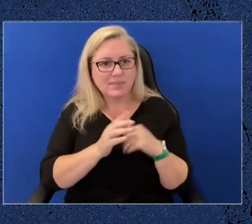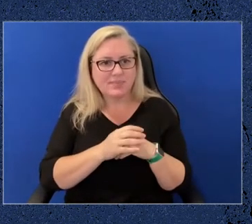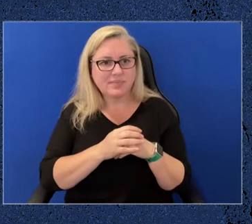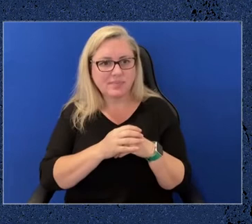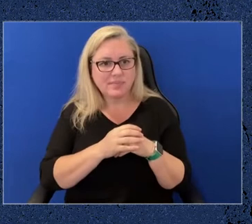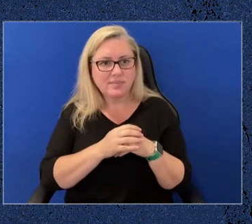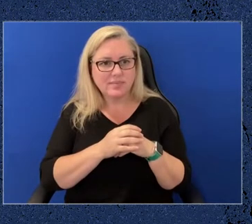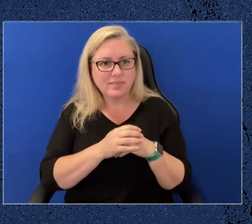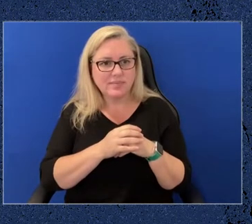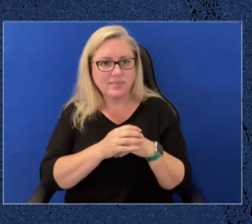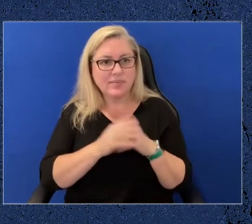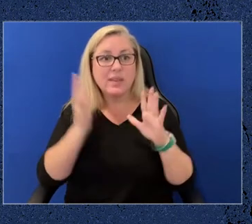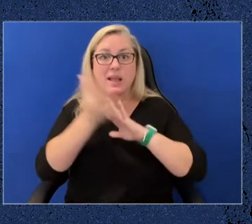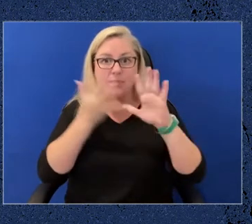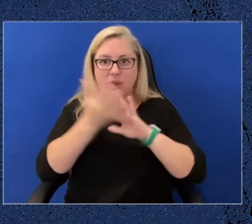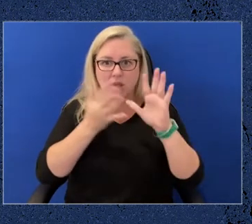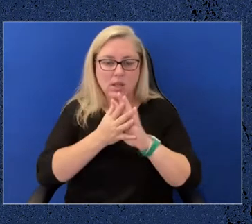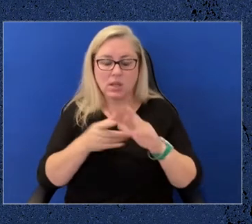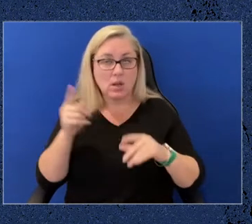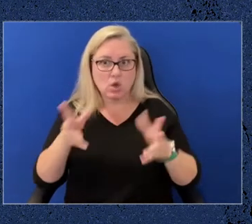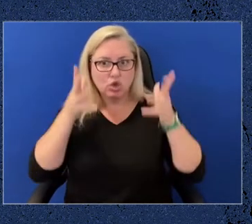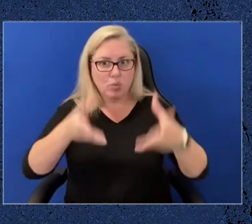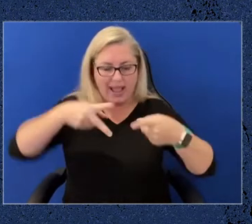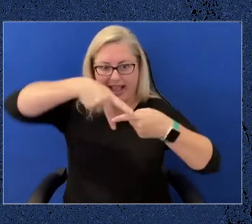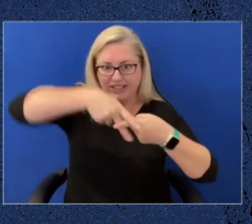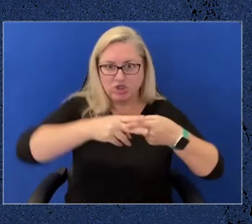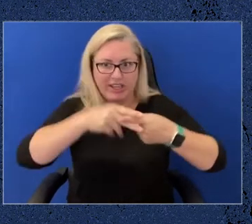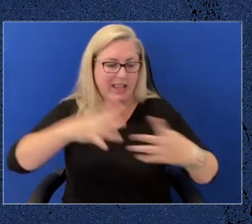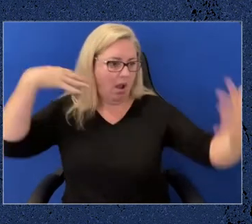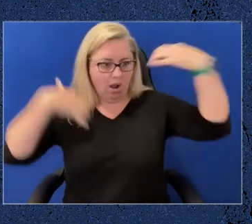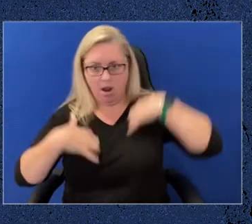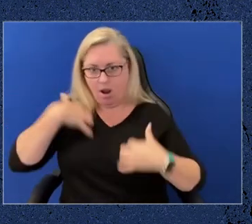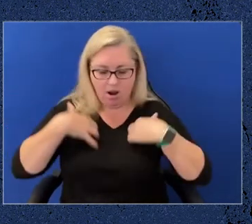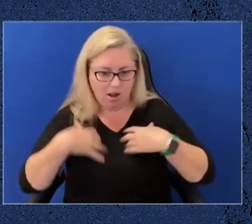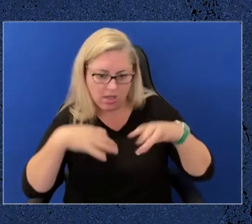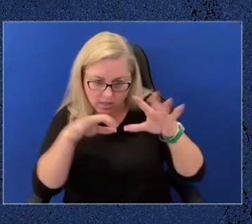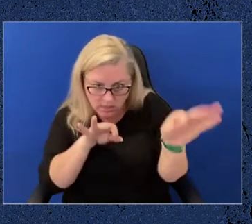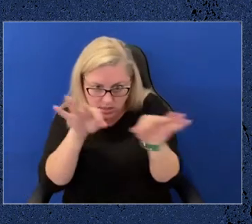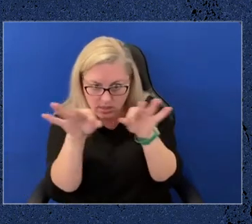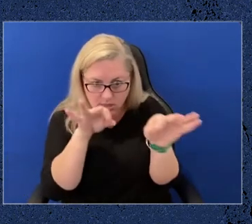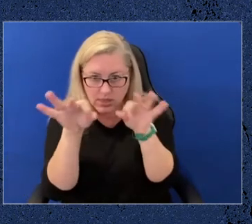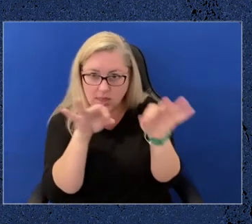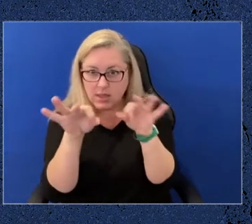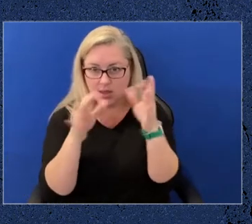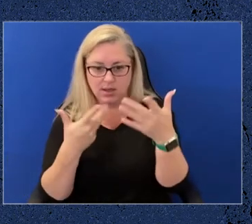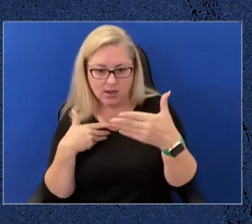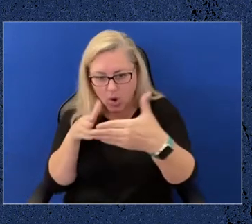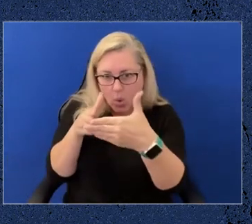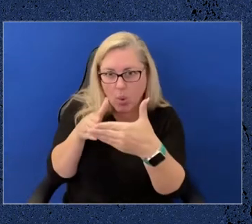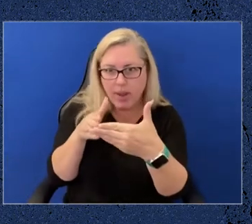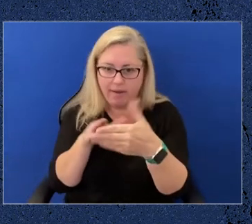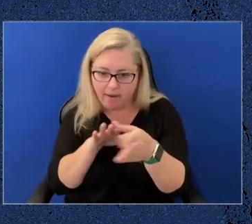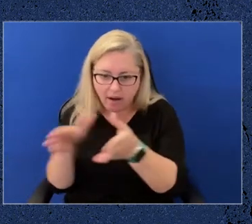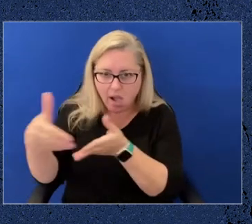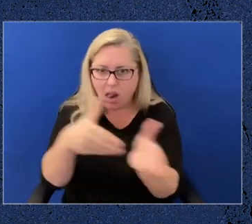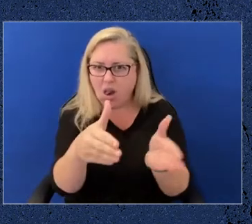they're so over-engineered. I've seen engineers get really excited and they will plot corners. Like, creeks do their